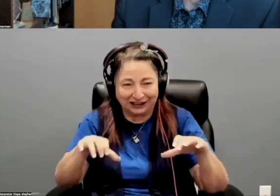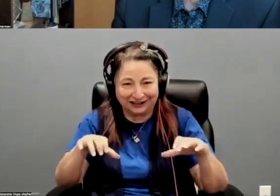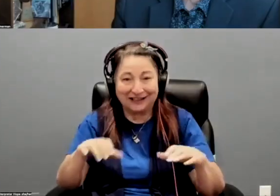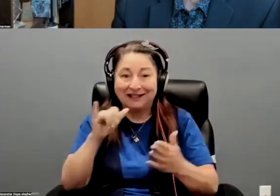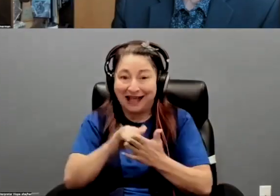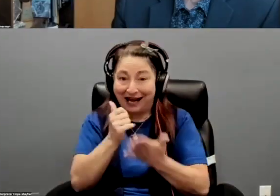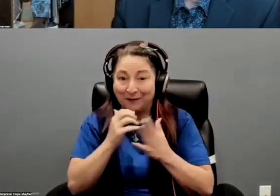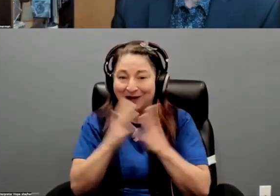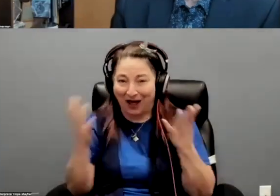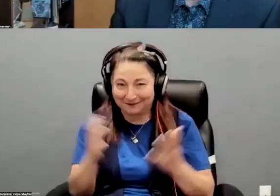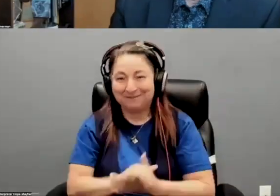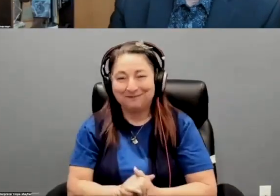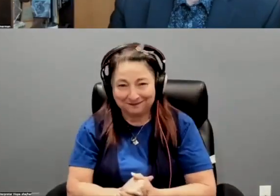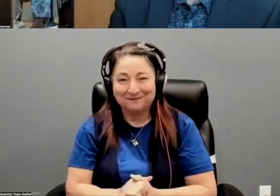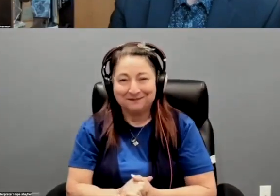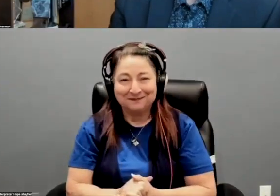sure.